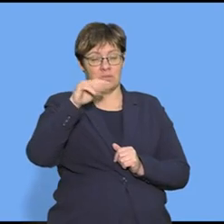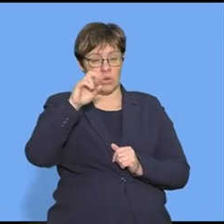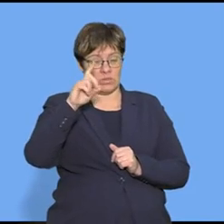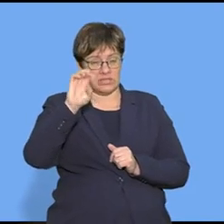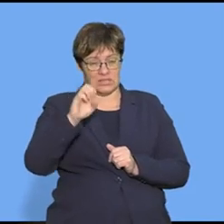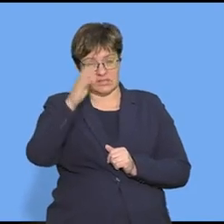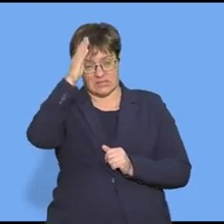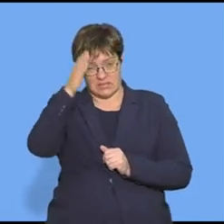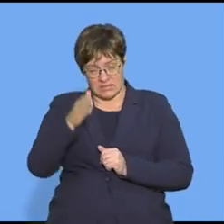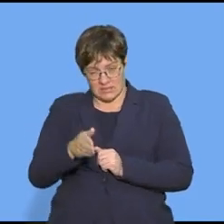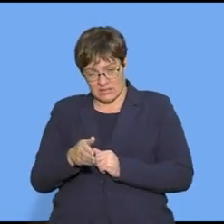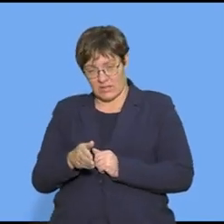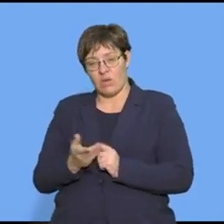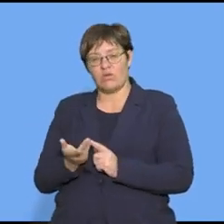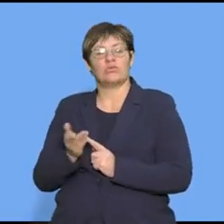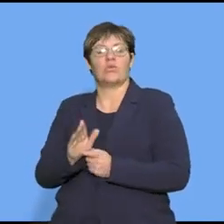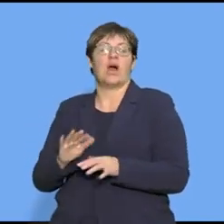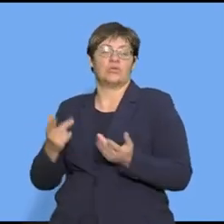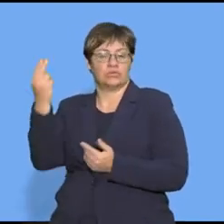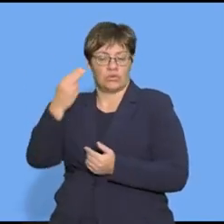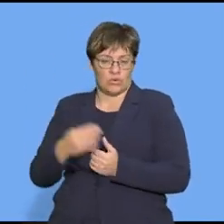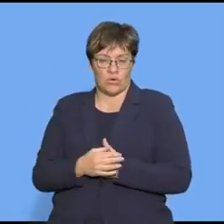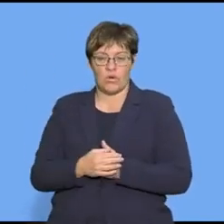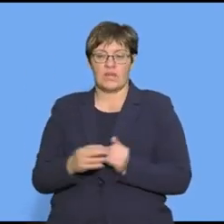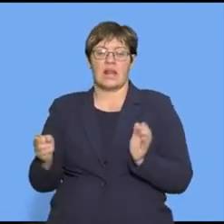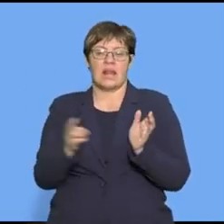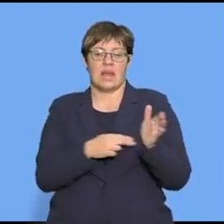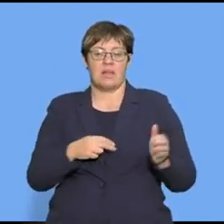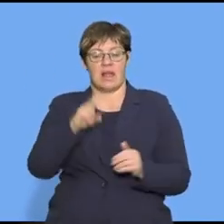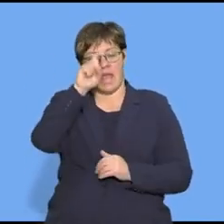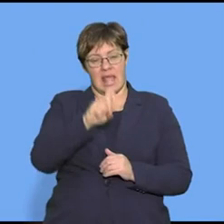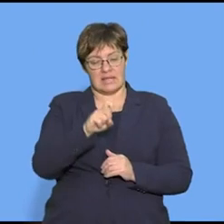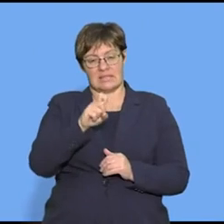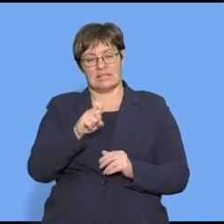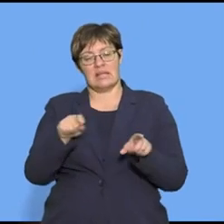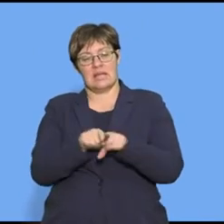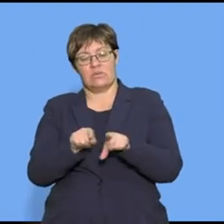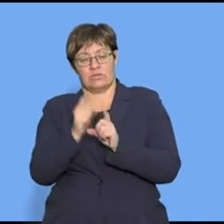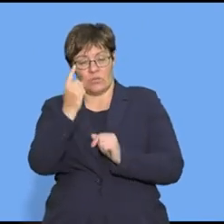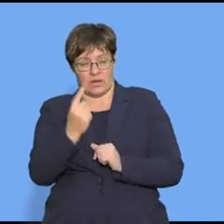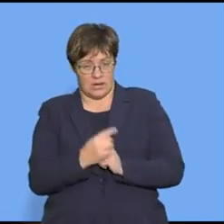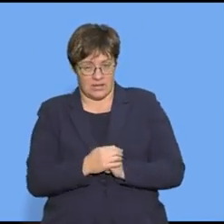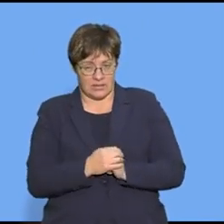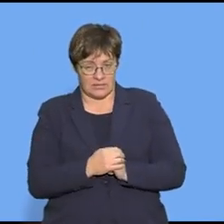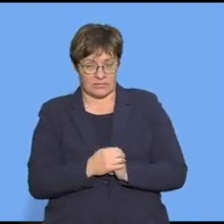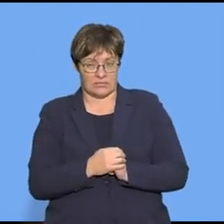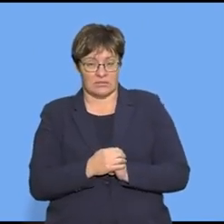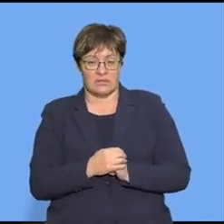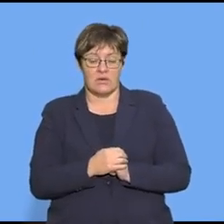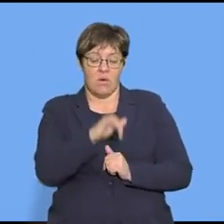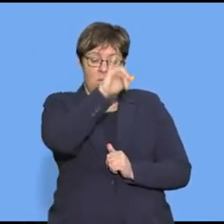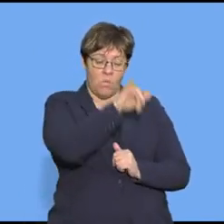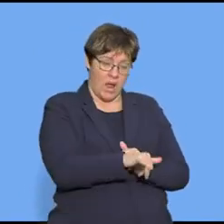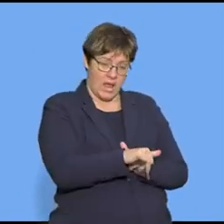which I wanted to show you how to go about drawing it, and then you label it x is equals to 1, right? And then the